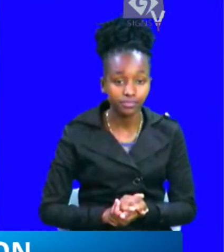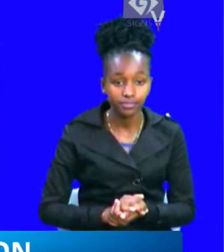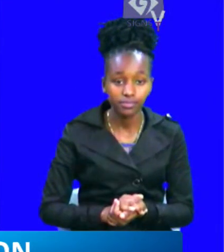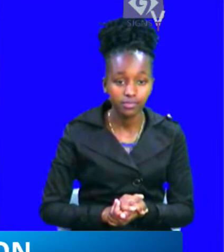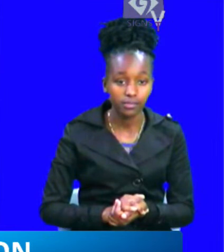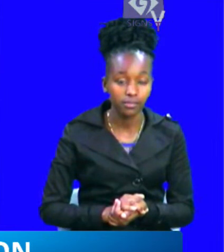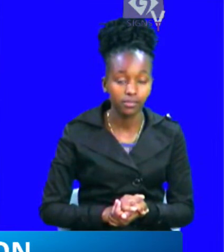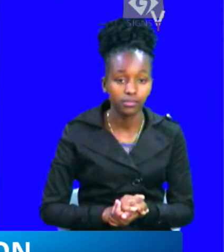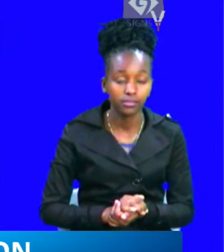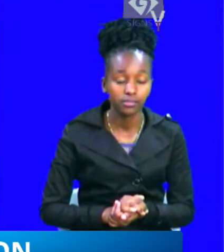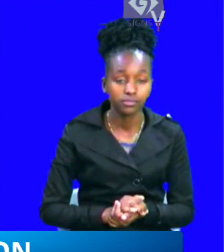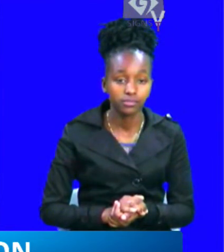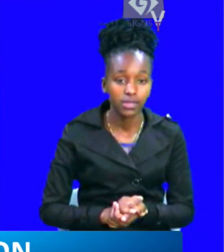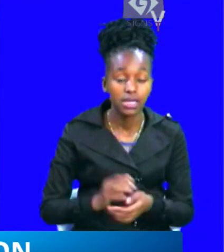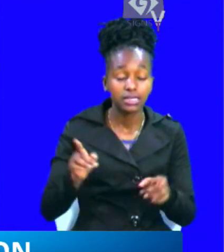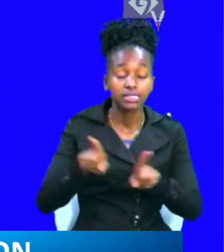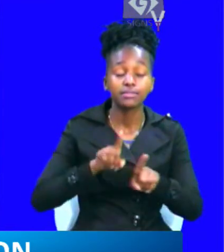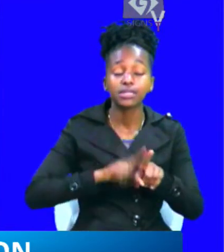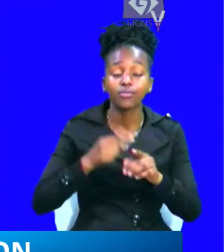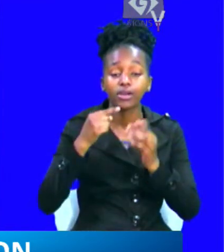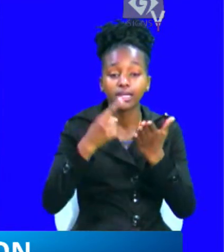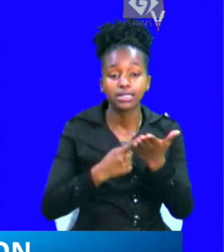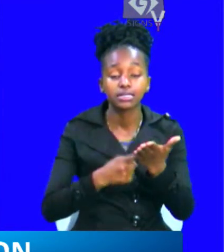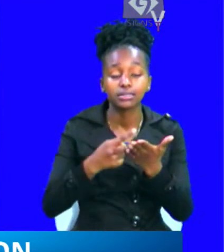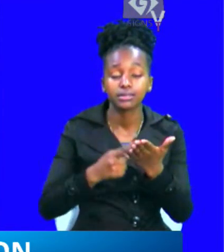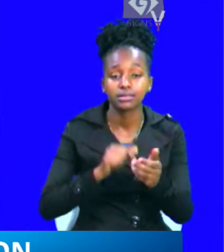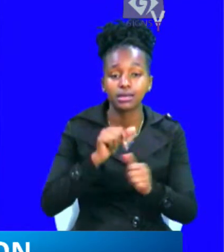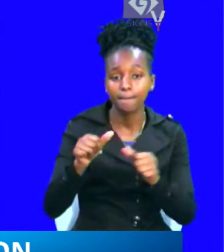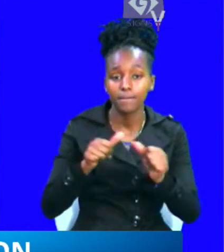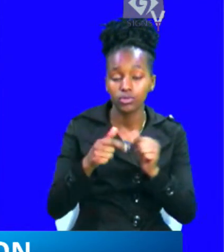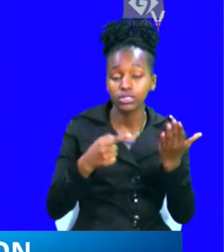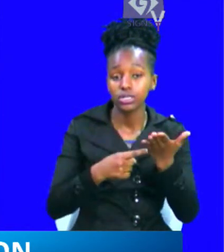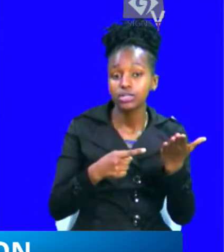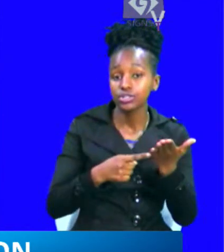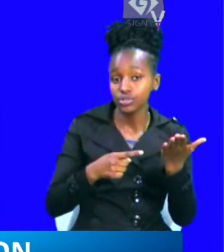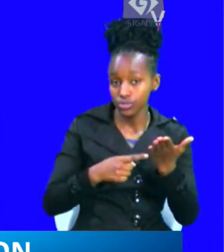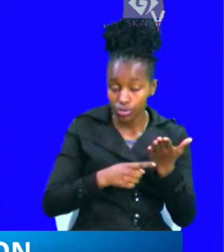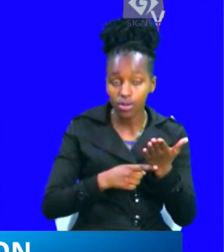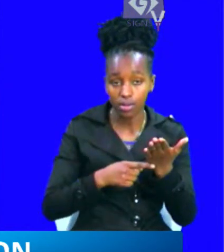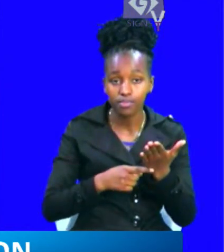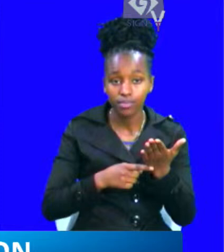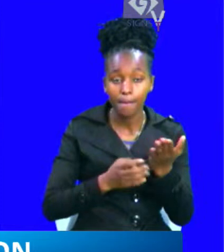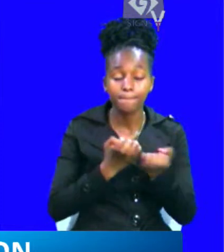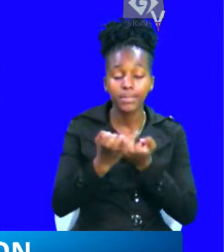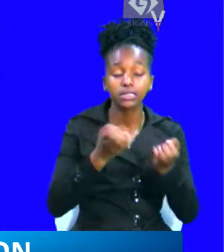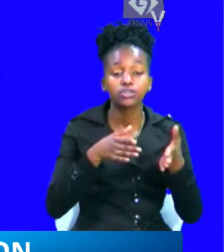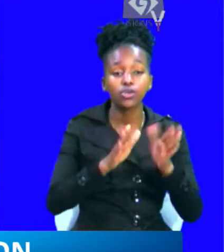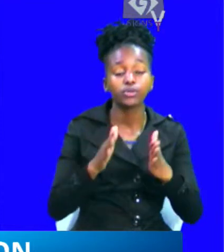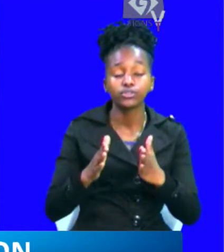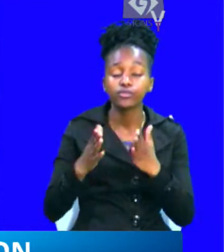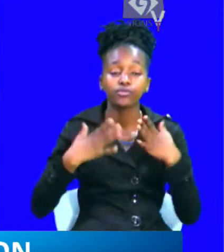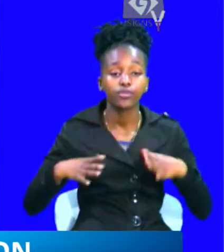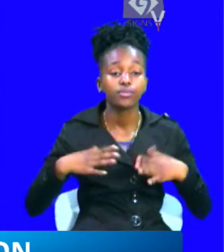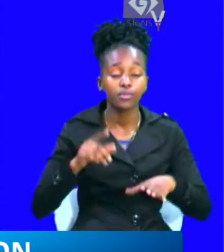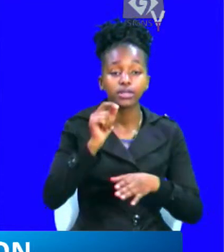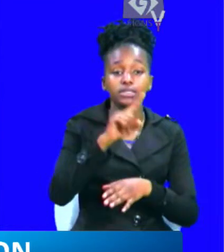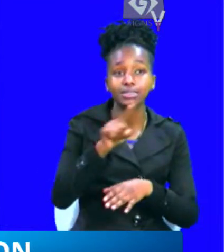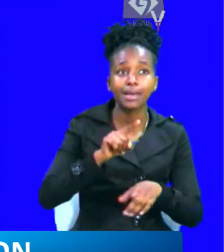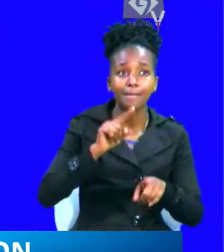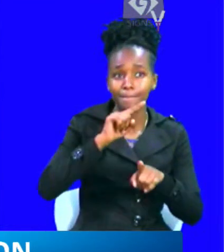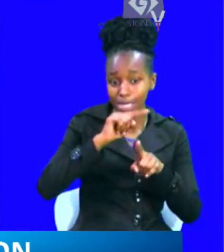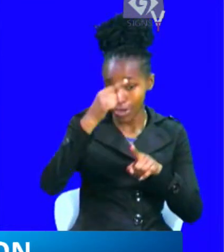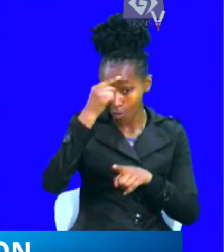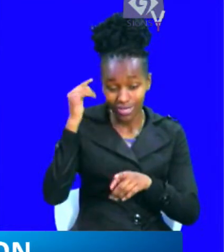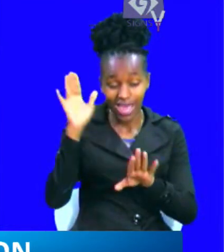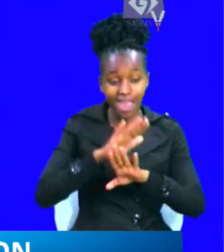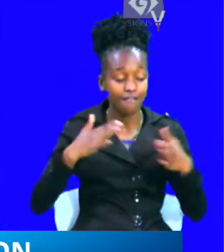talking about digital entrepreneurship opportunities for people in Trans Nzoia County. You know, everybody wants to work from home right now.